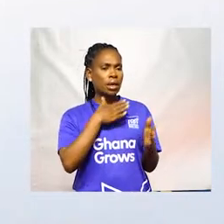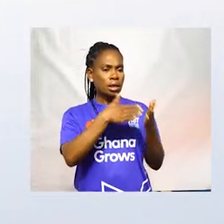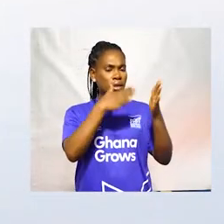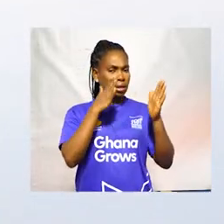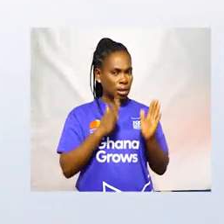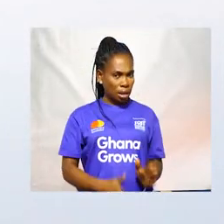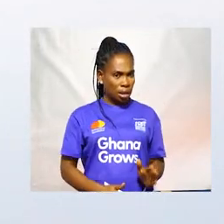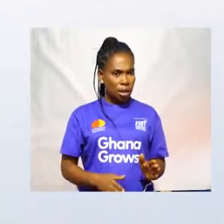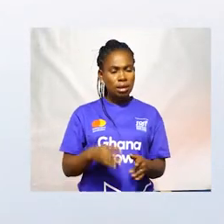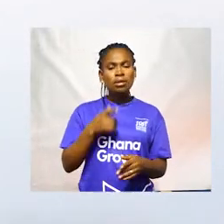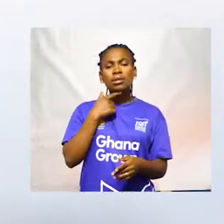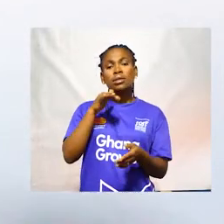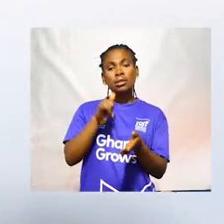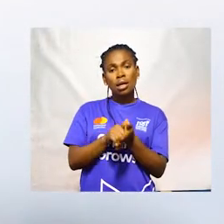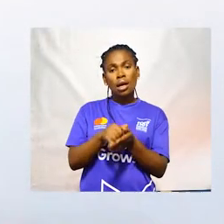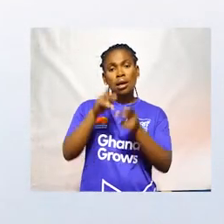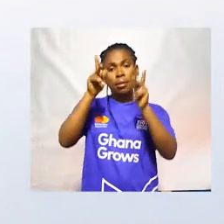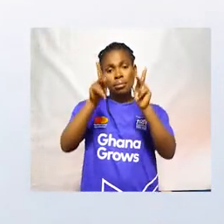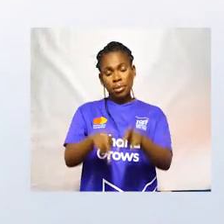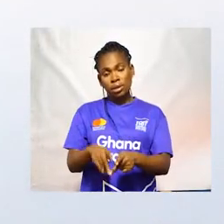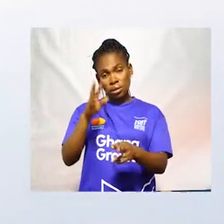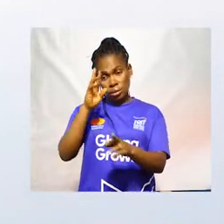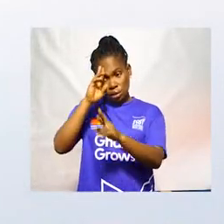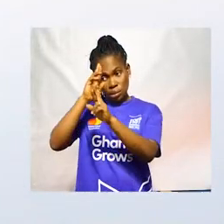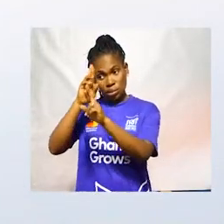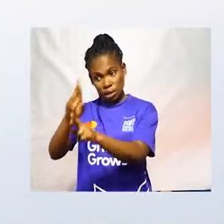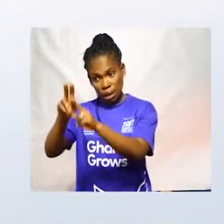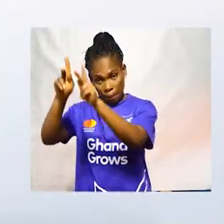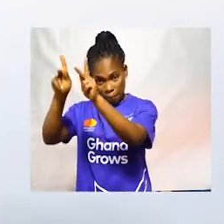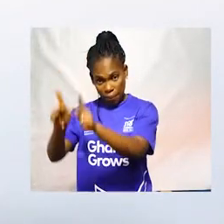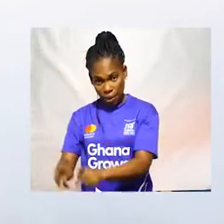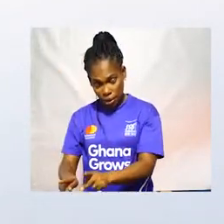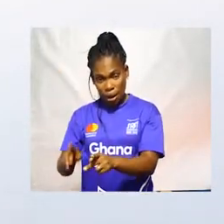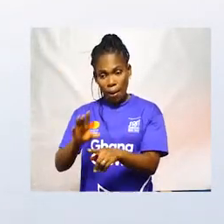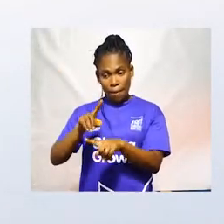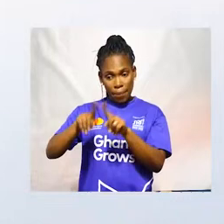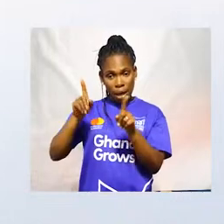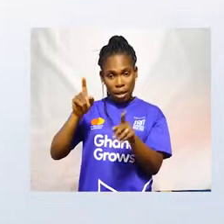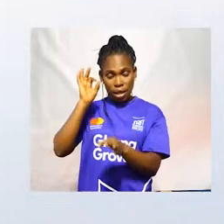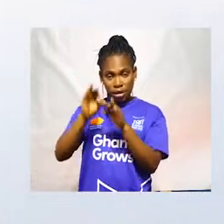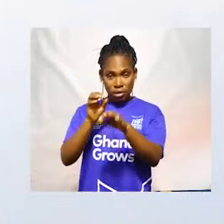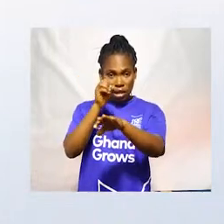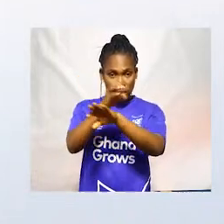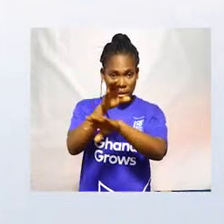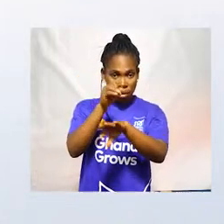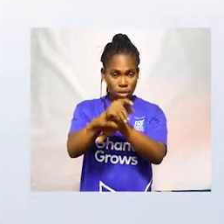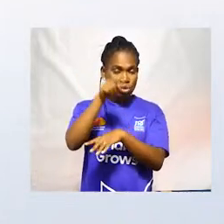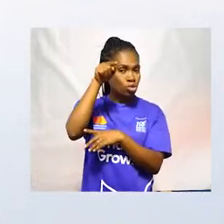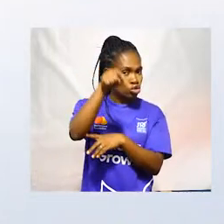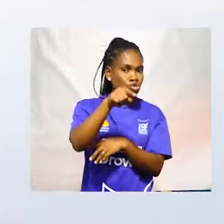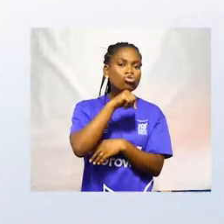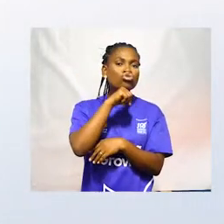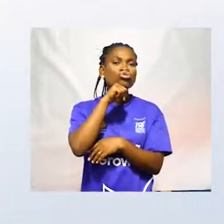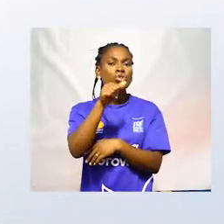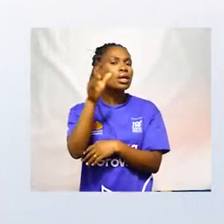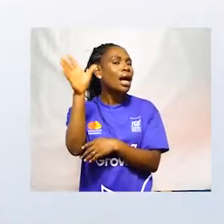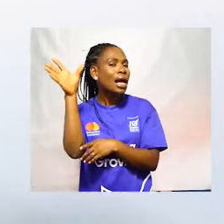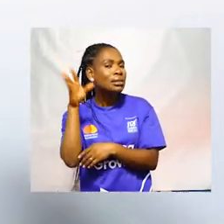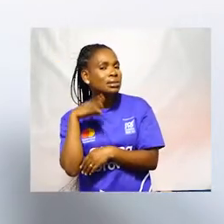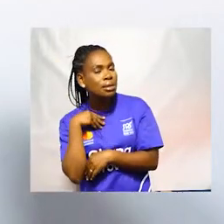You say somebody, you respect somebody, yet when they give you counsel, you don't take